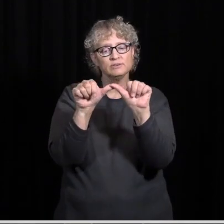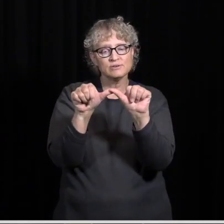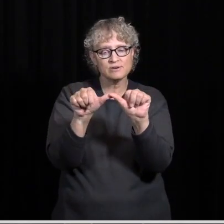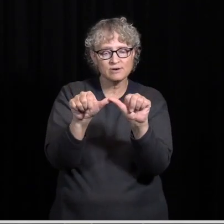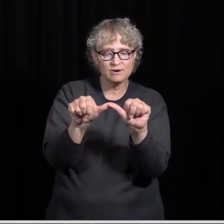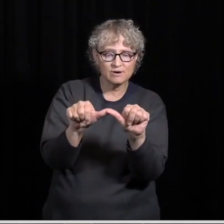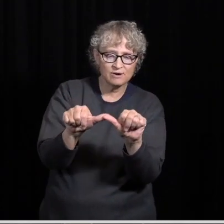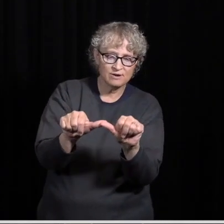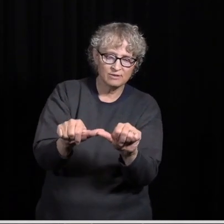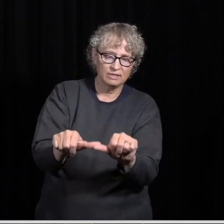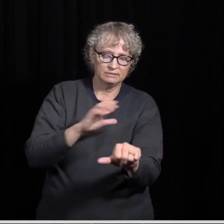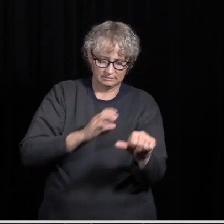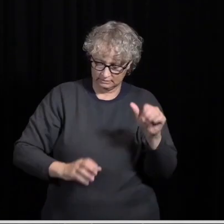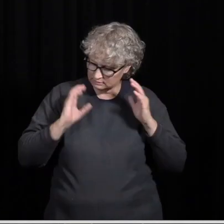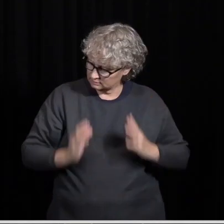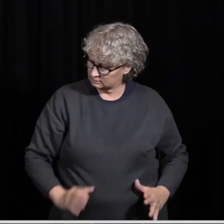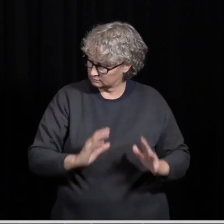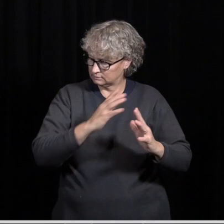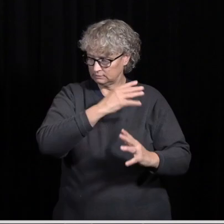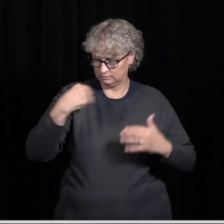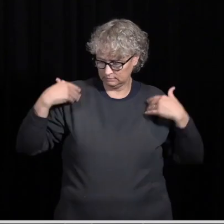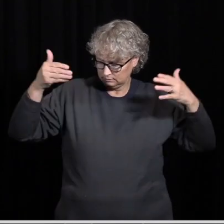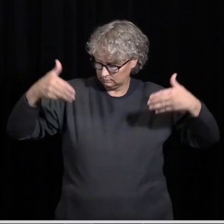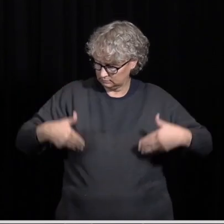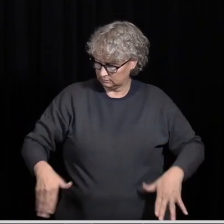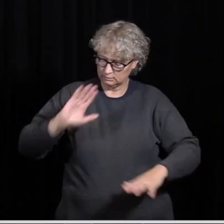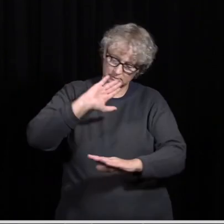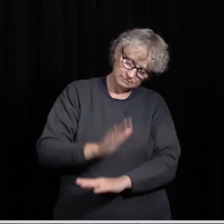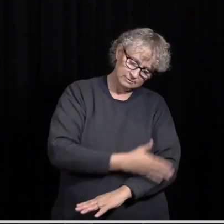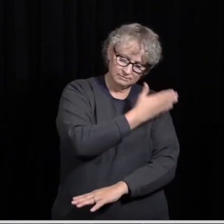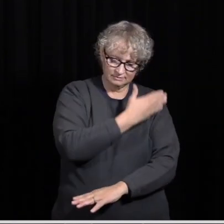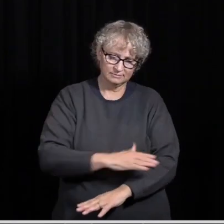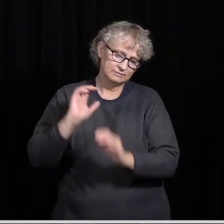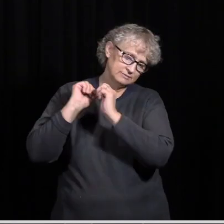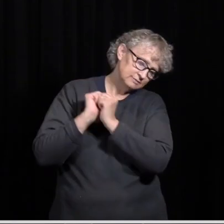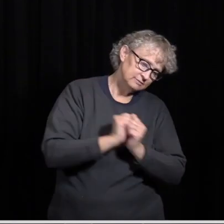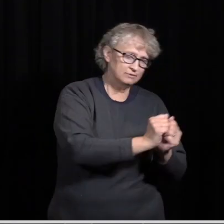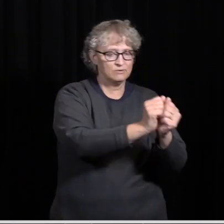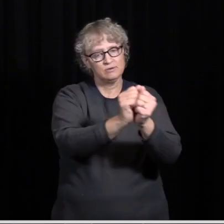forevermore endure the saints and angels.